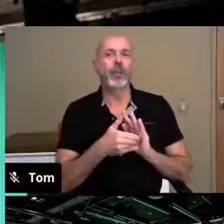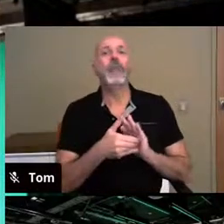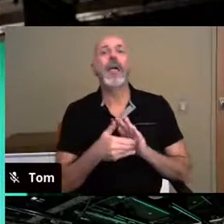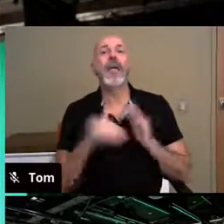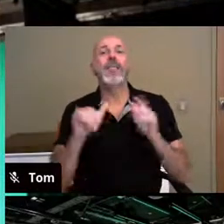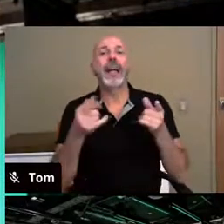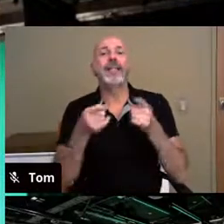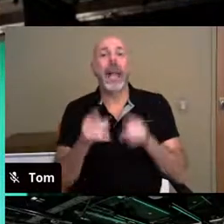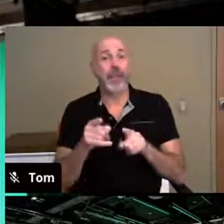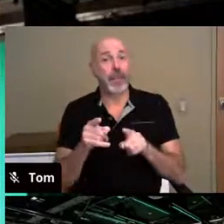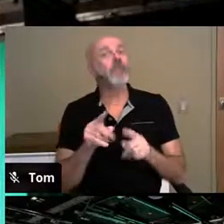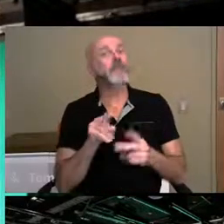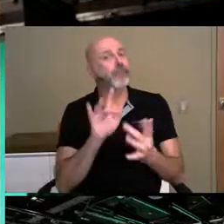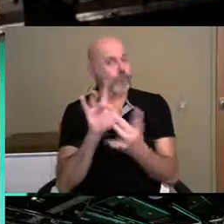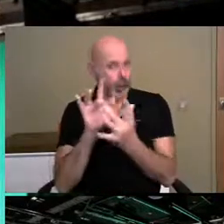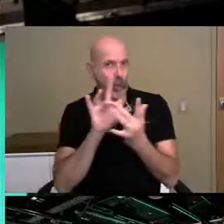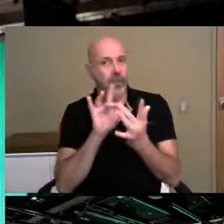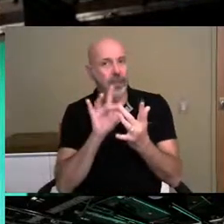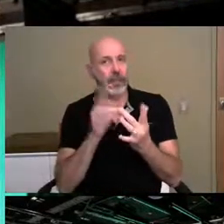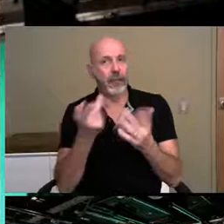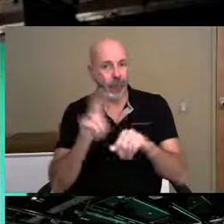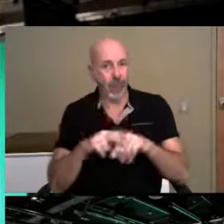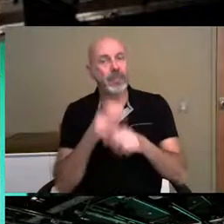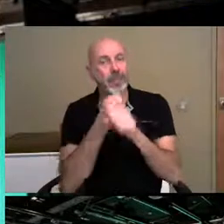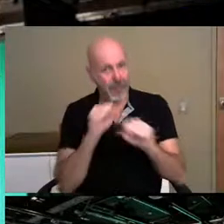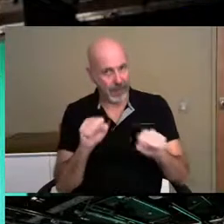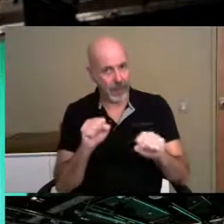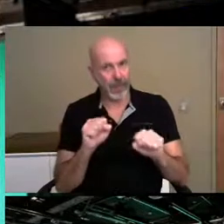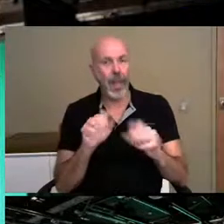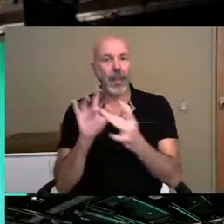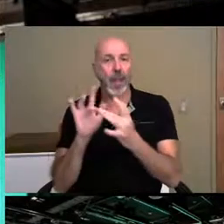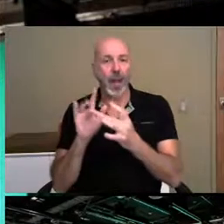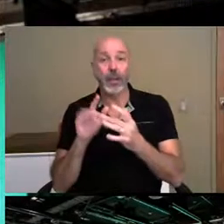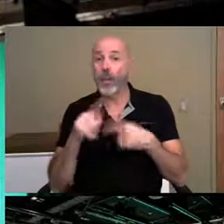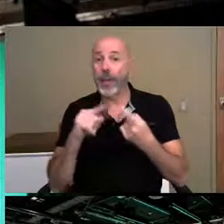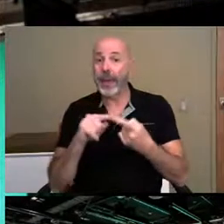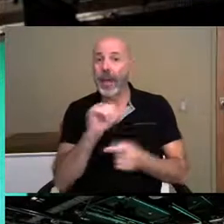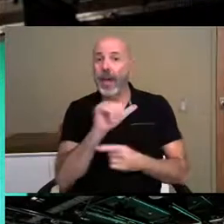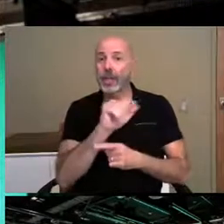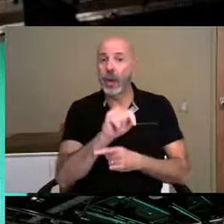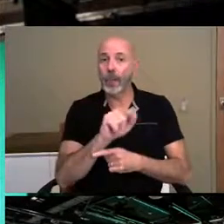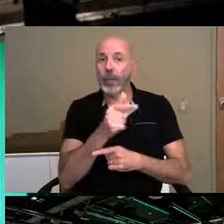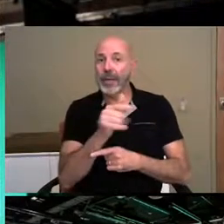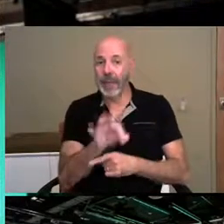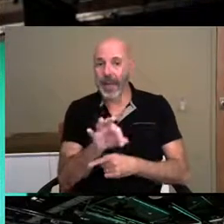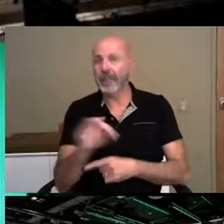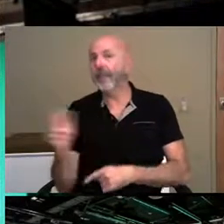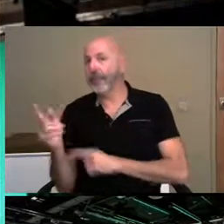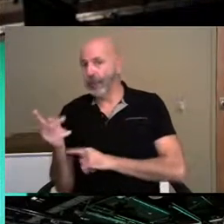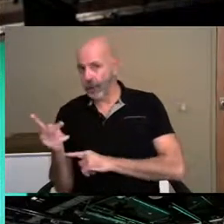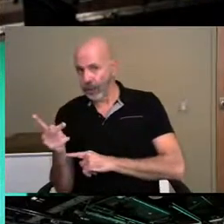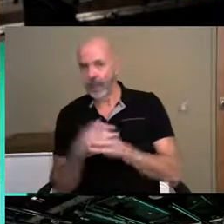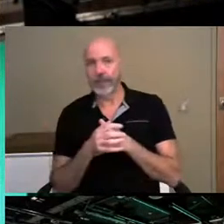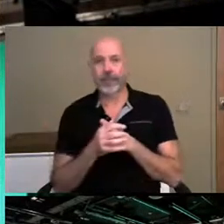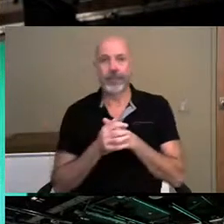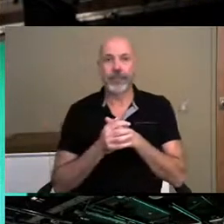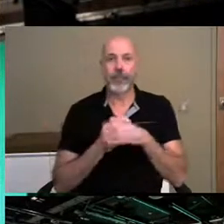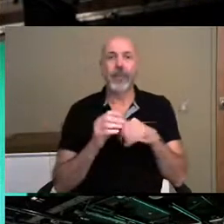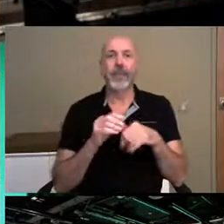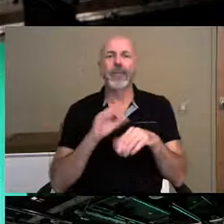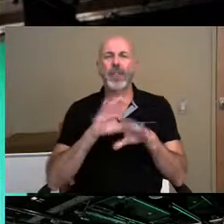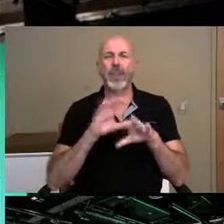on virtually, of course, again, safely online, October 29th, Thursday, is they're doing an